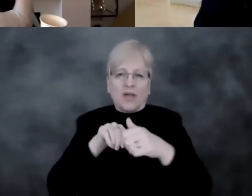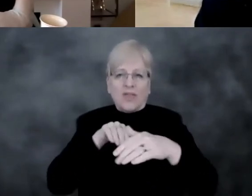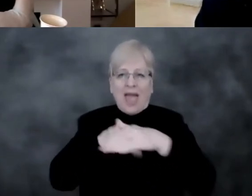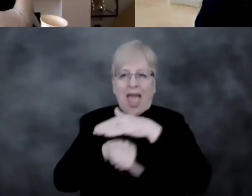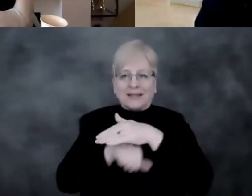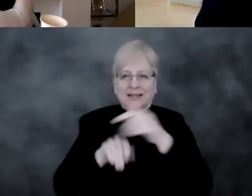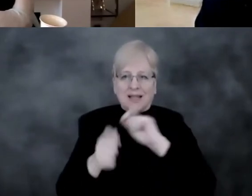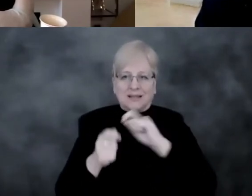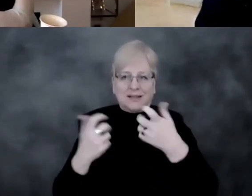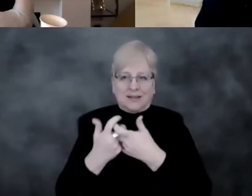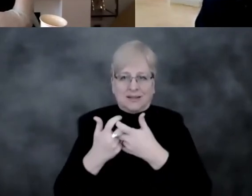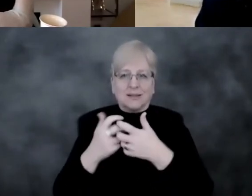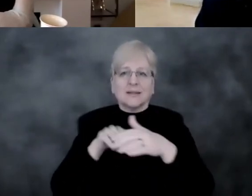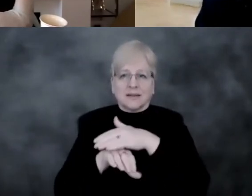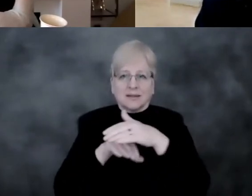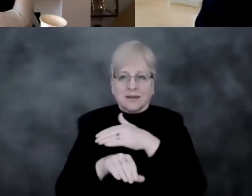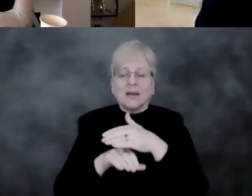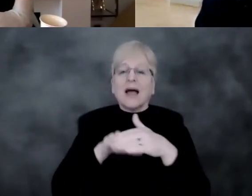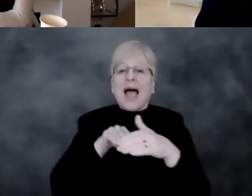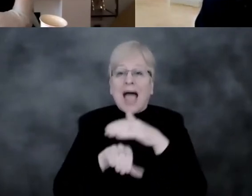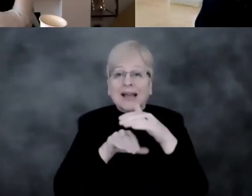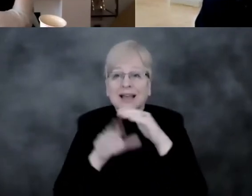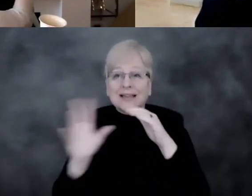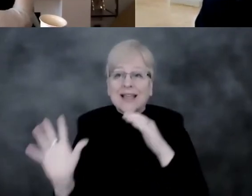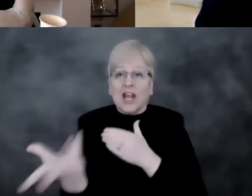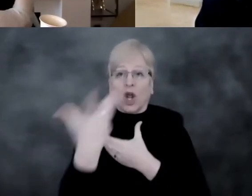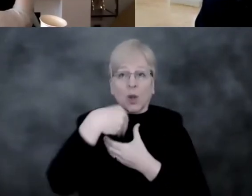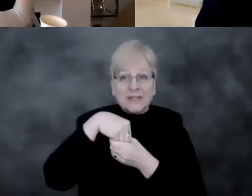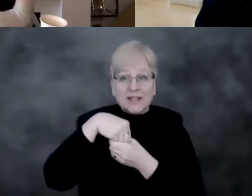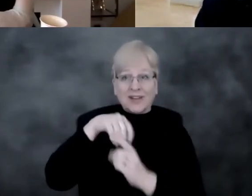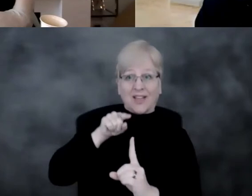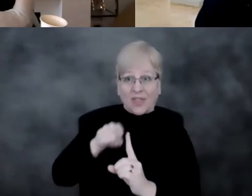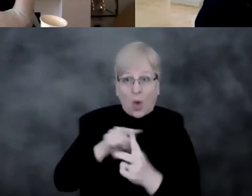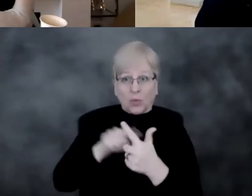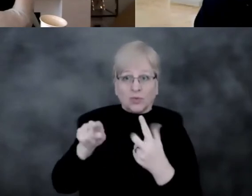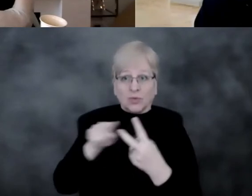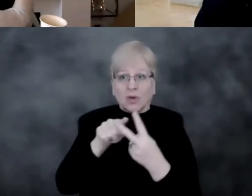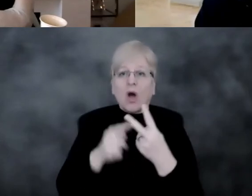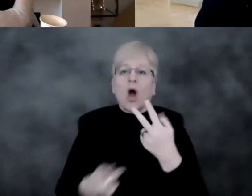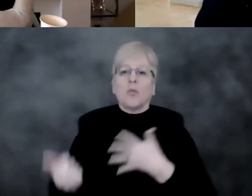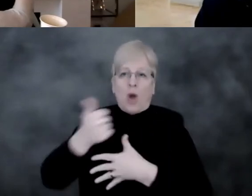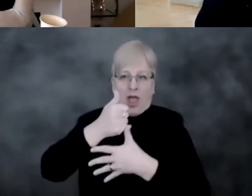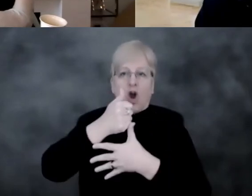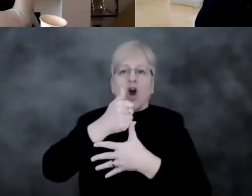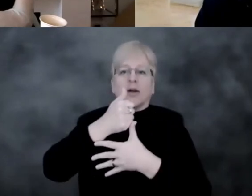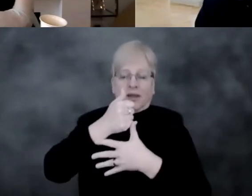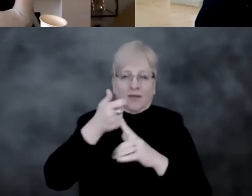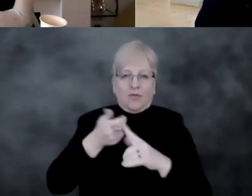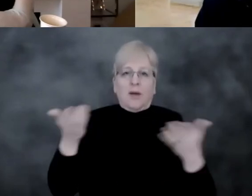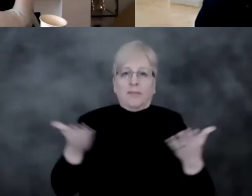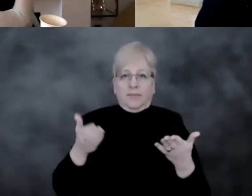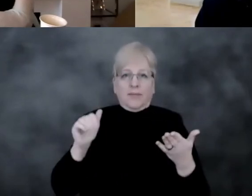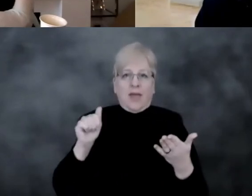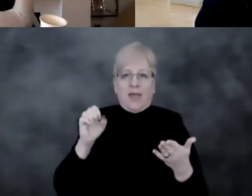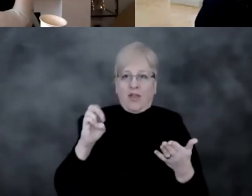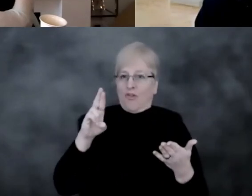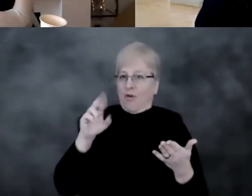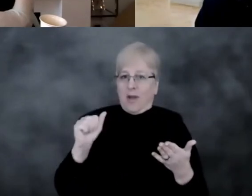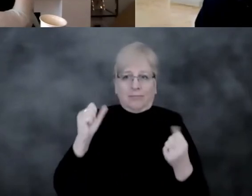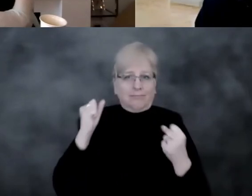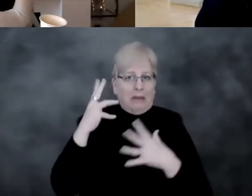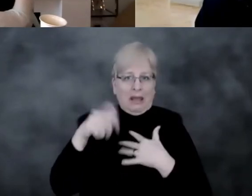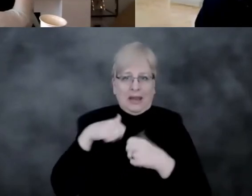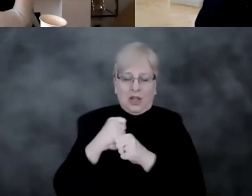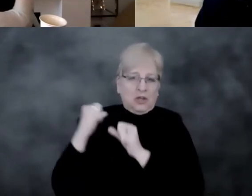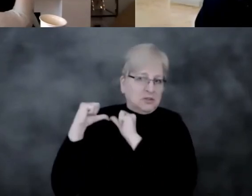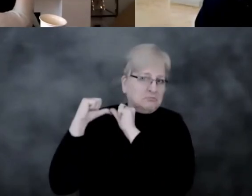access and inclusivity is a priority of AERA for many, many years. And we